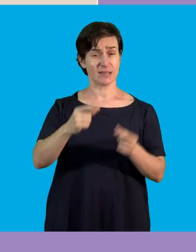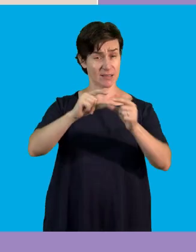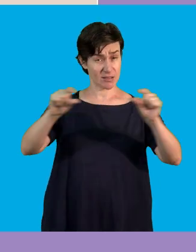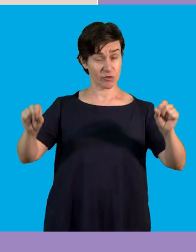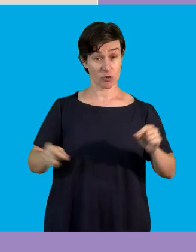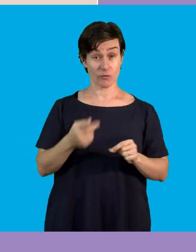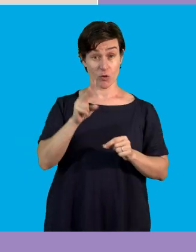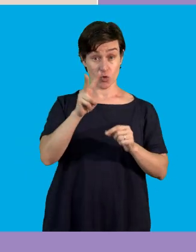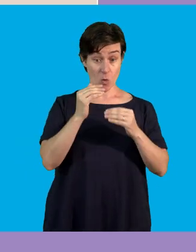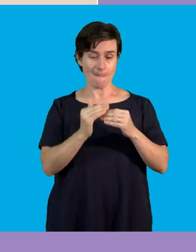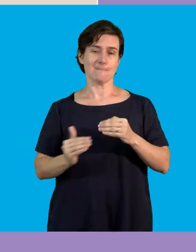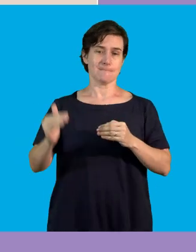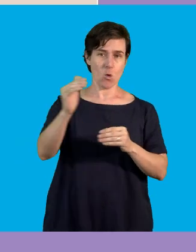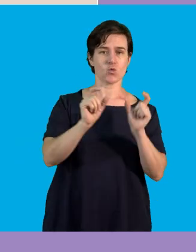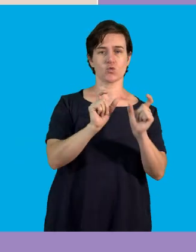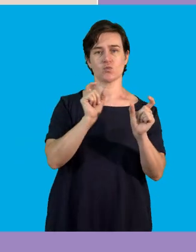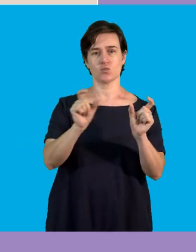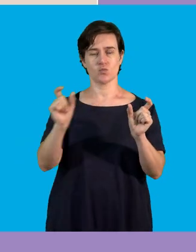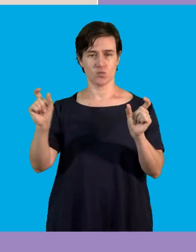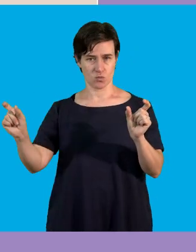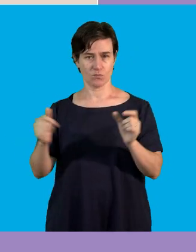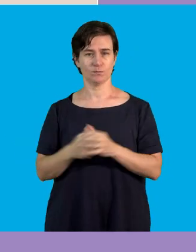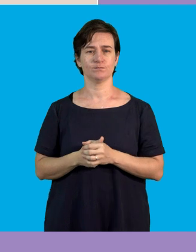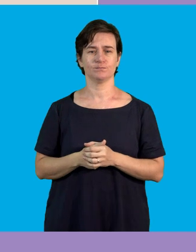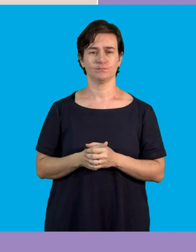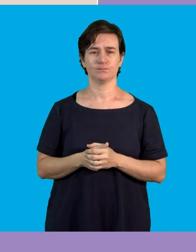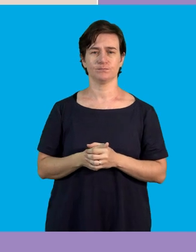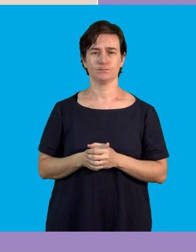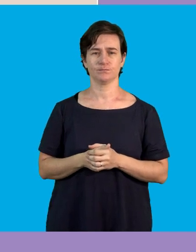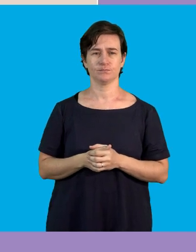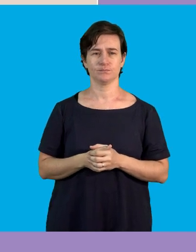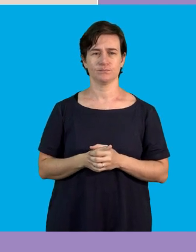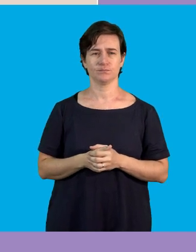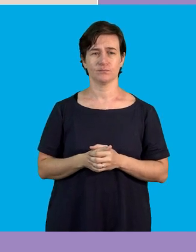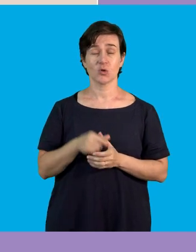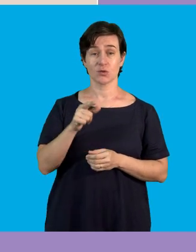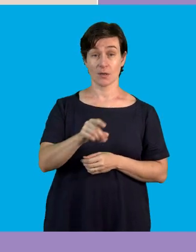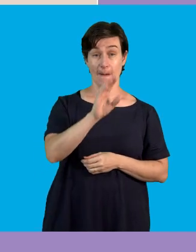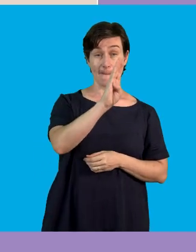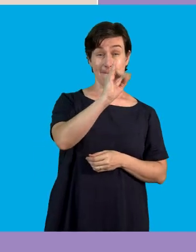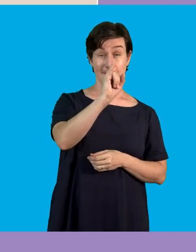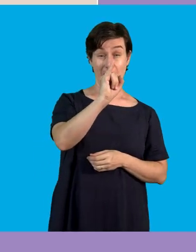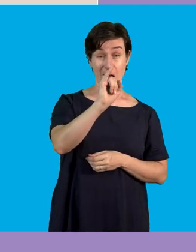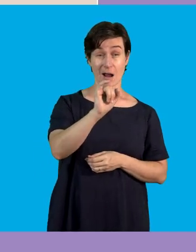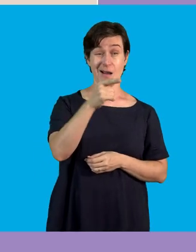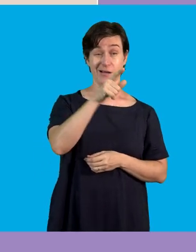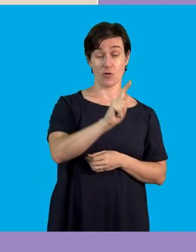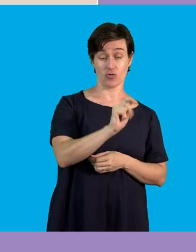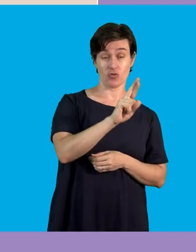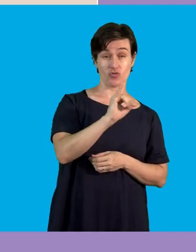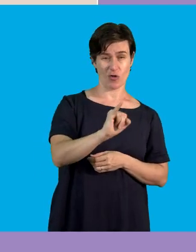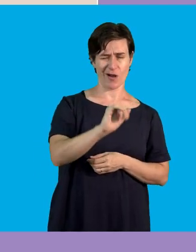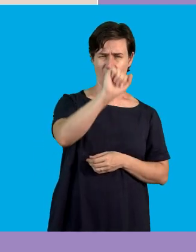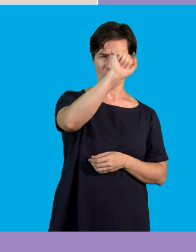with two or more terms, which means these two are specific because a binomial has its name and